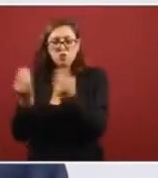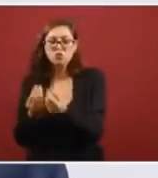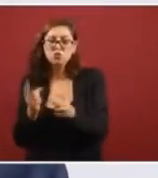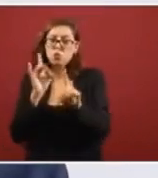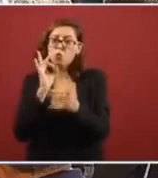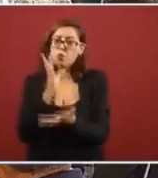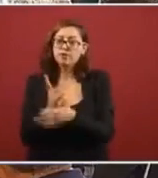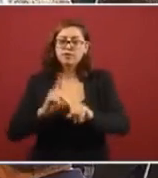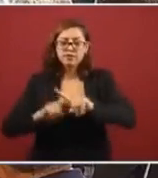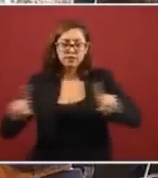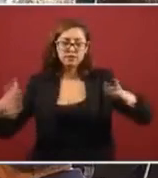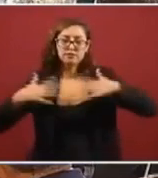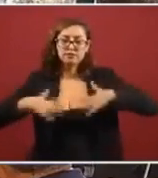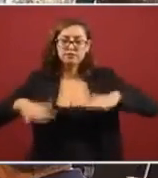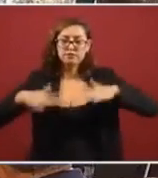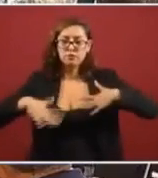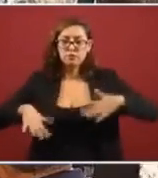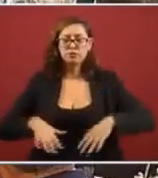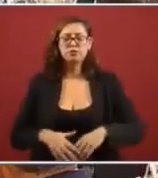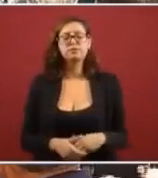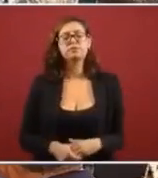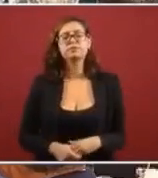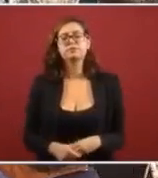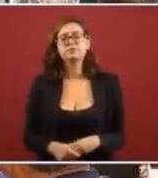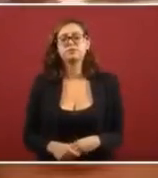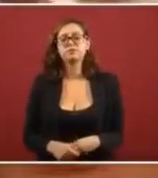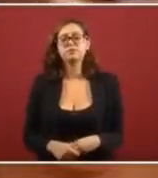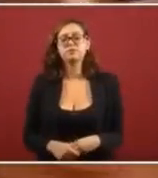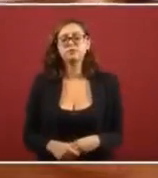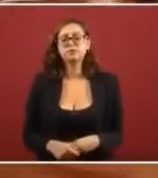uniforms on they're the people themselves